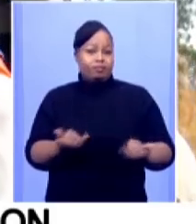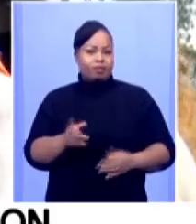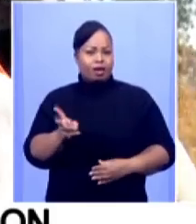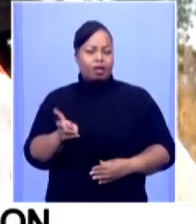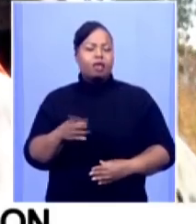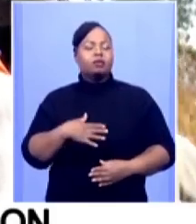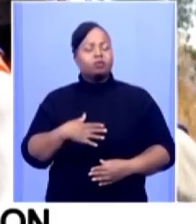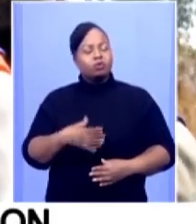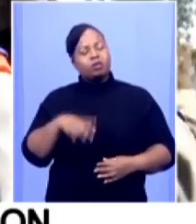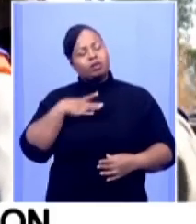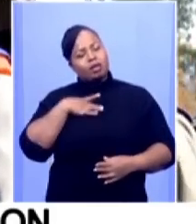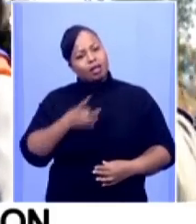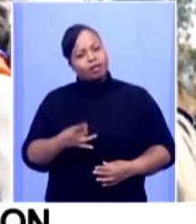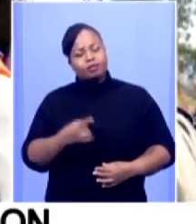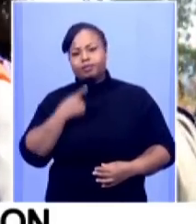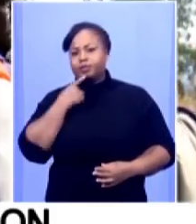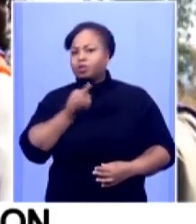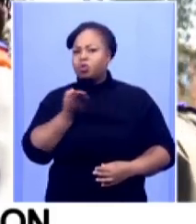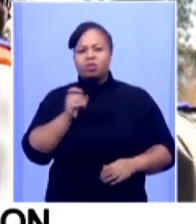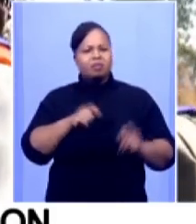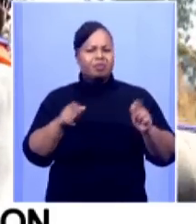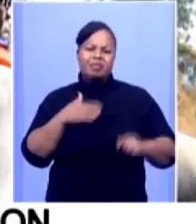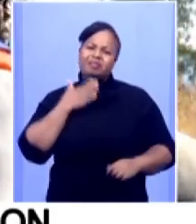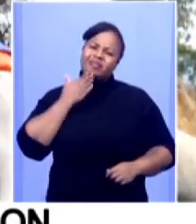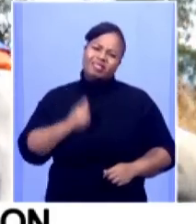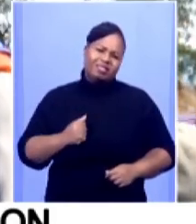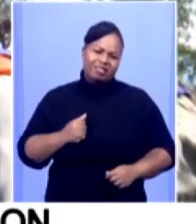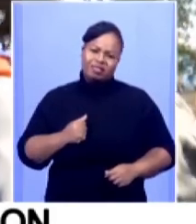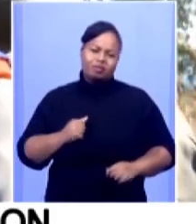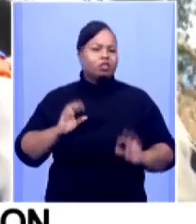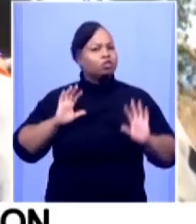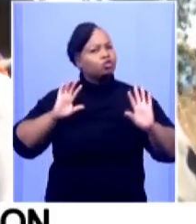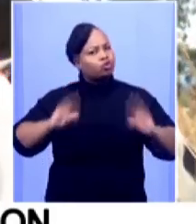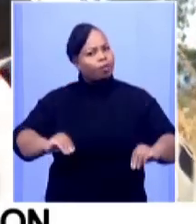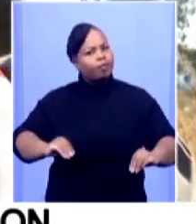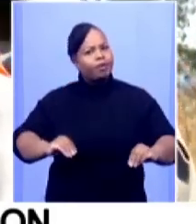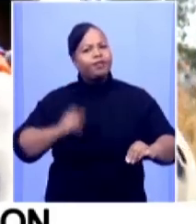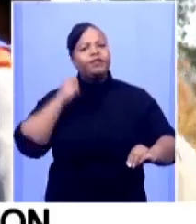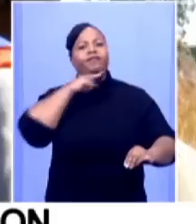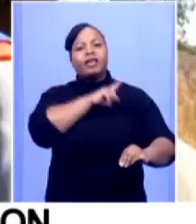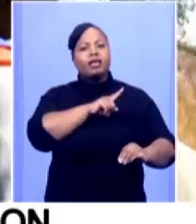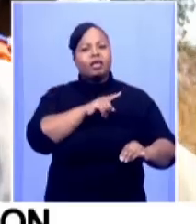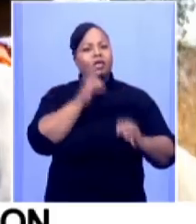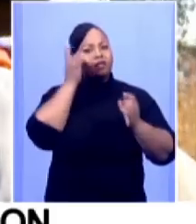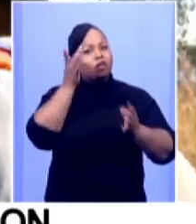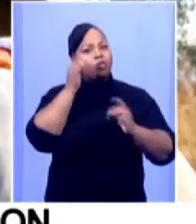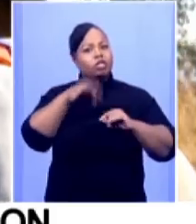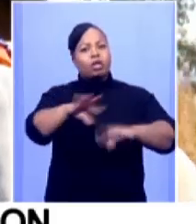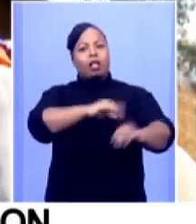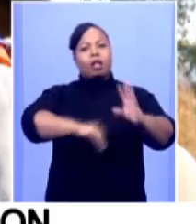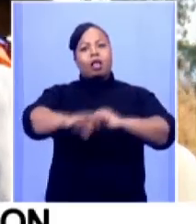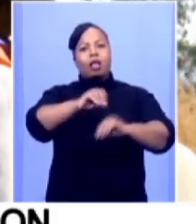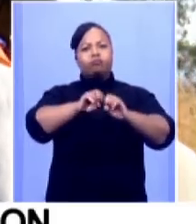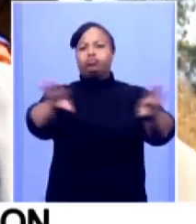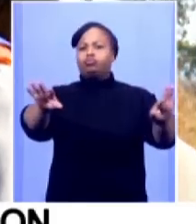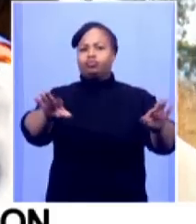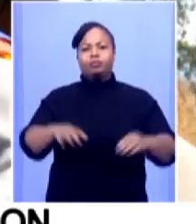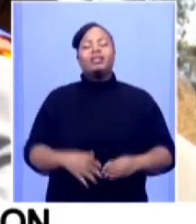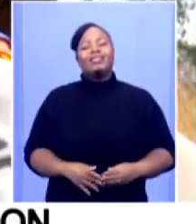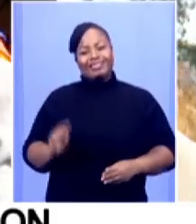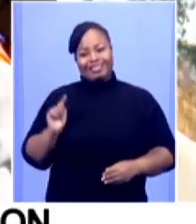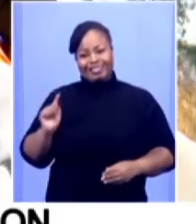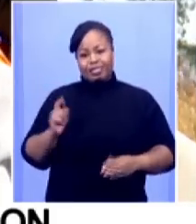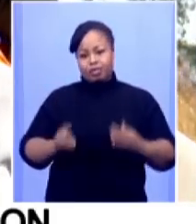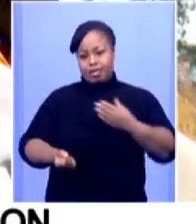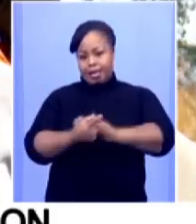warn the members of the public to say they should refrain from spreading false information. That could be the cause that what happened, to